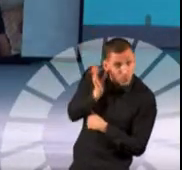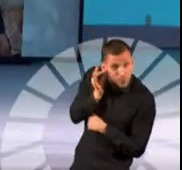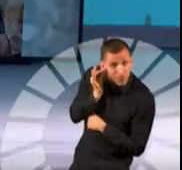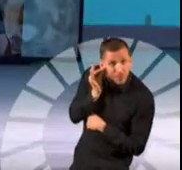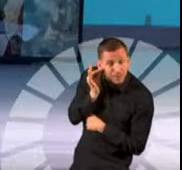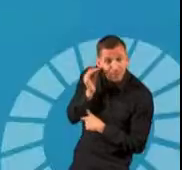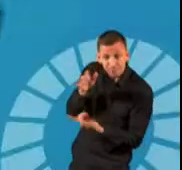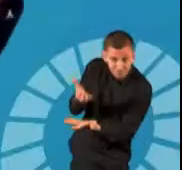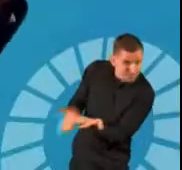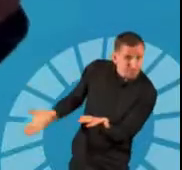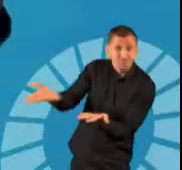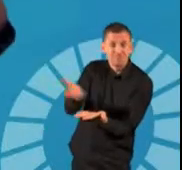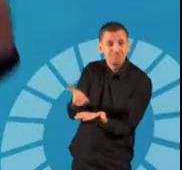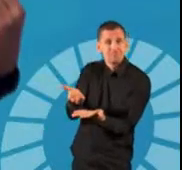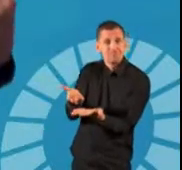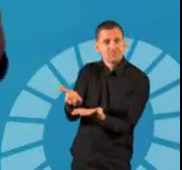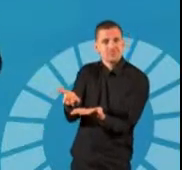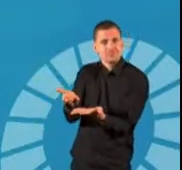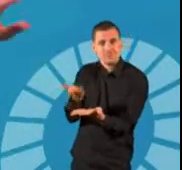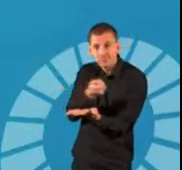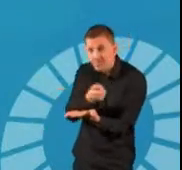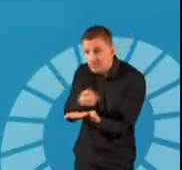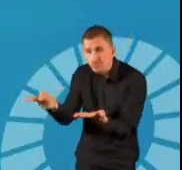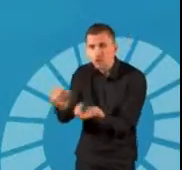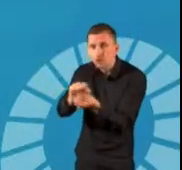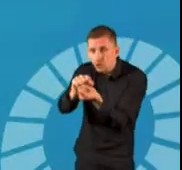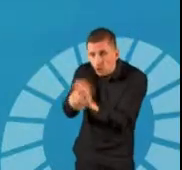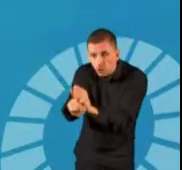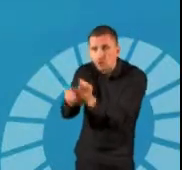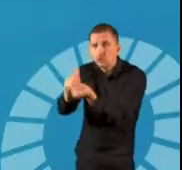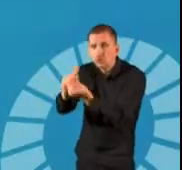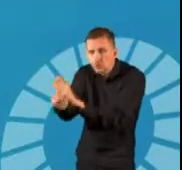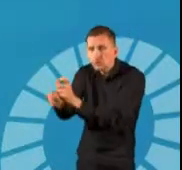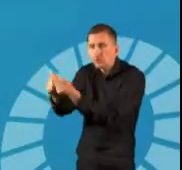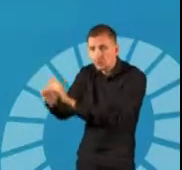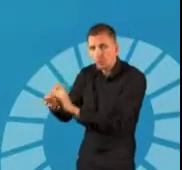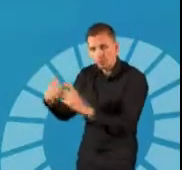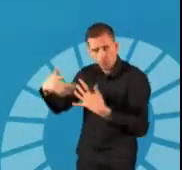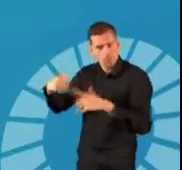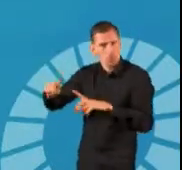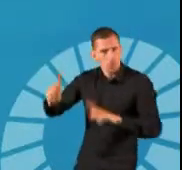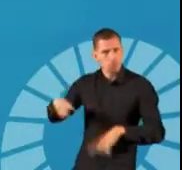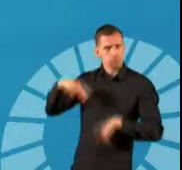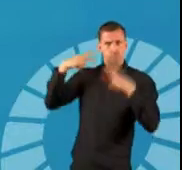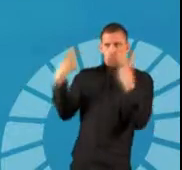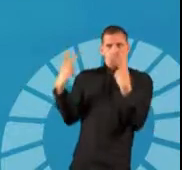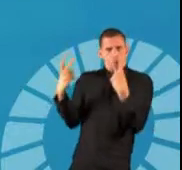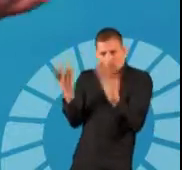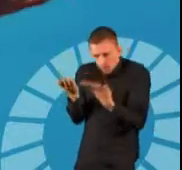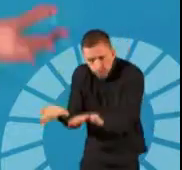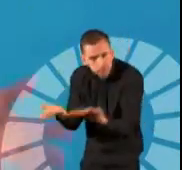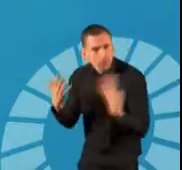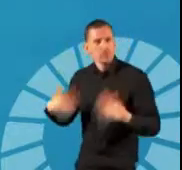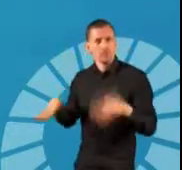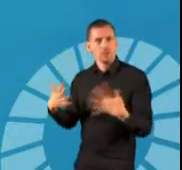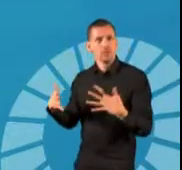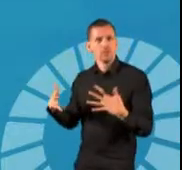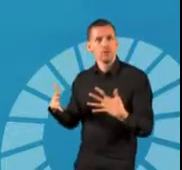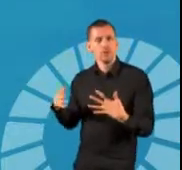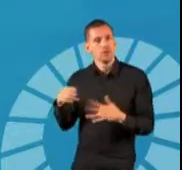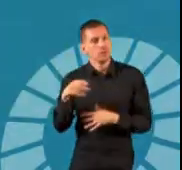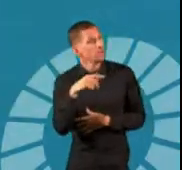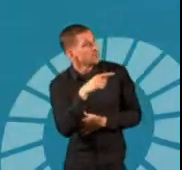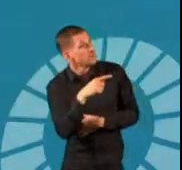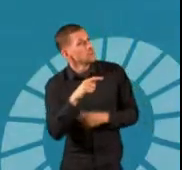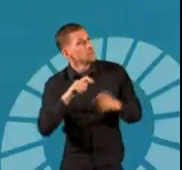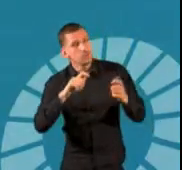wait, why is there a noticeable shift in racial justice, in economic justice, in education, etc.?